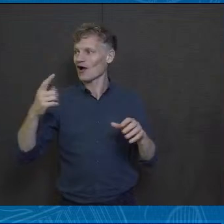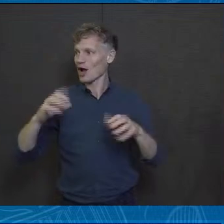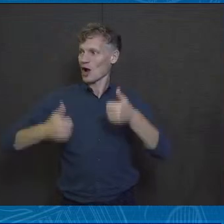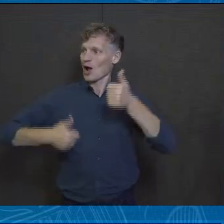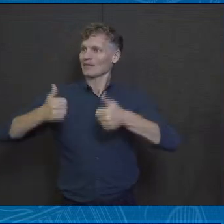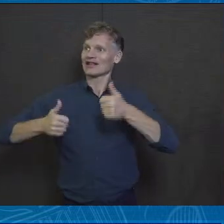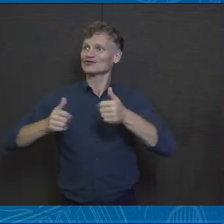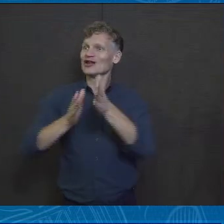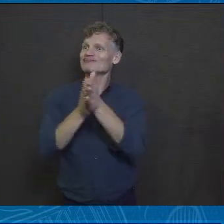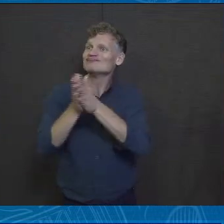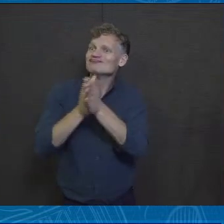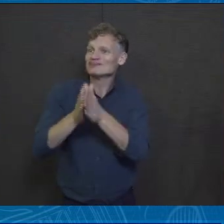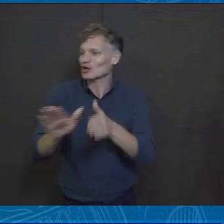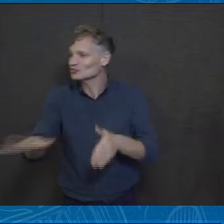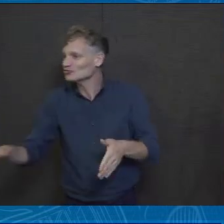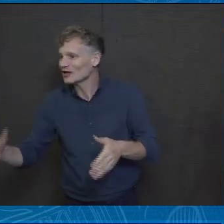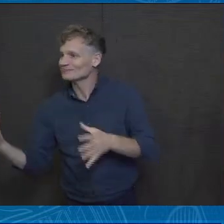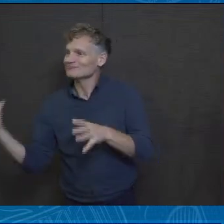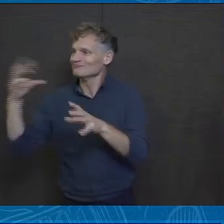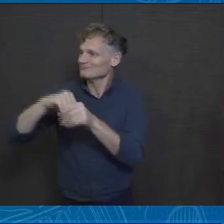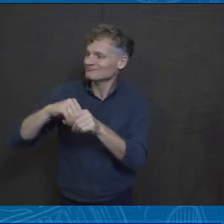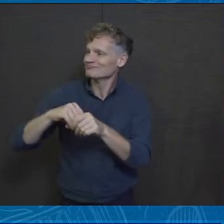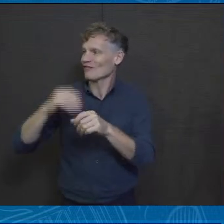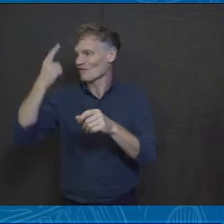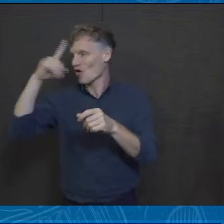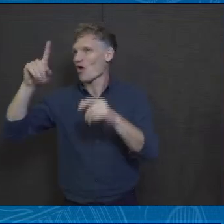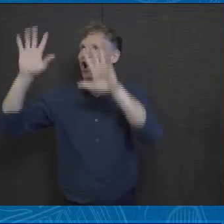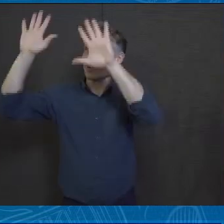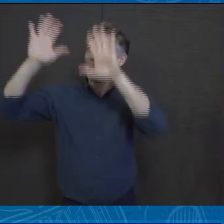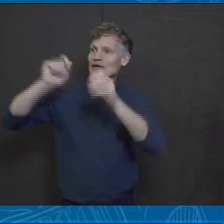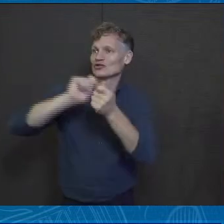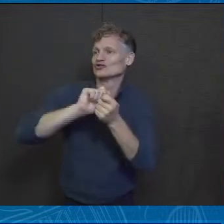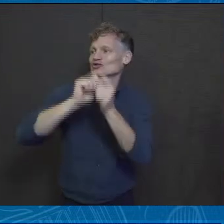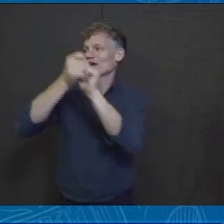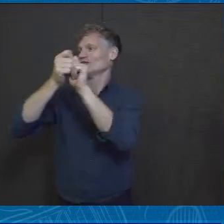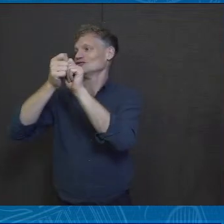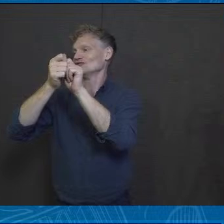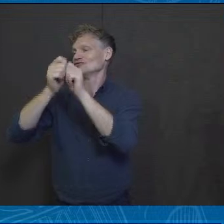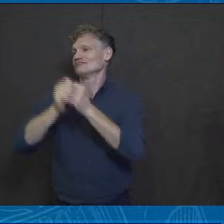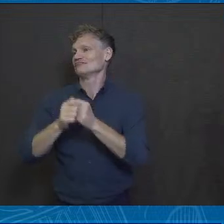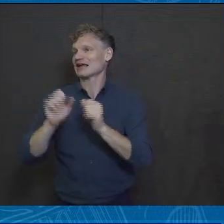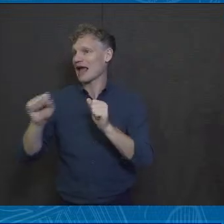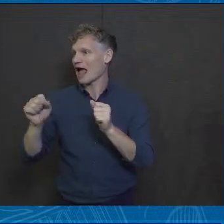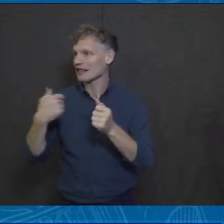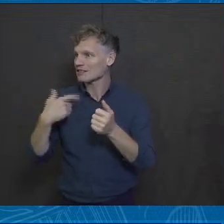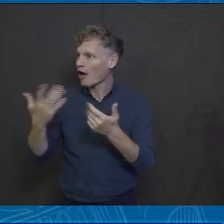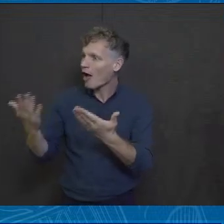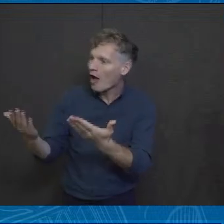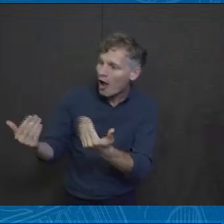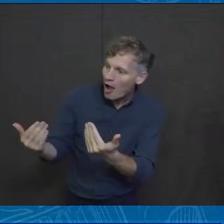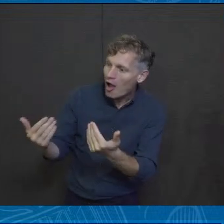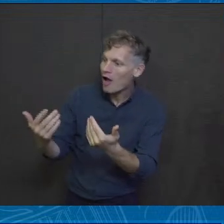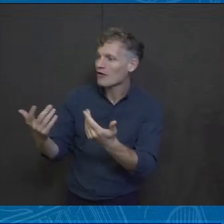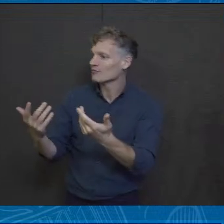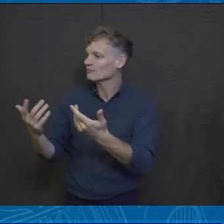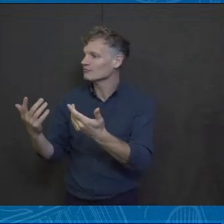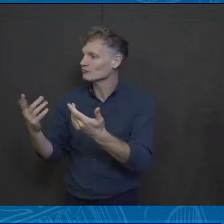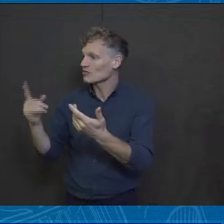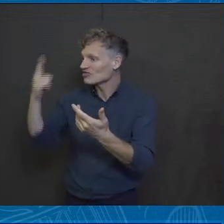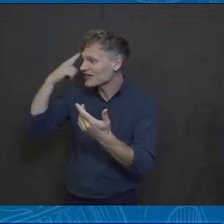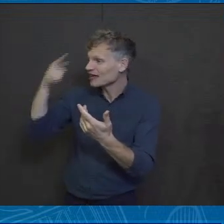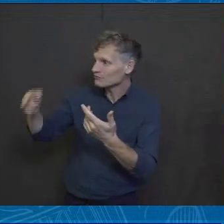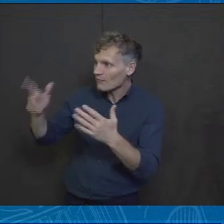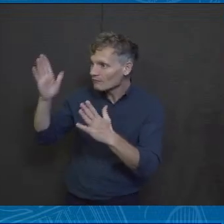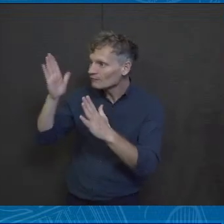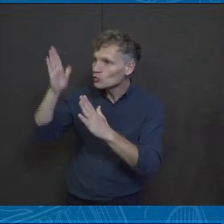the idea, the experience of the climate change. You can share and tell us what you think about the future. So we can